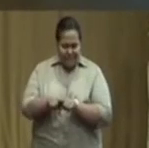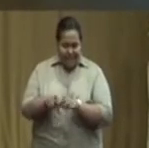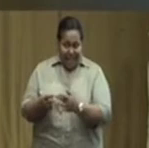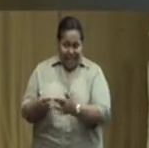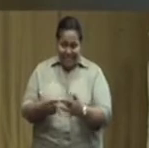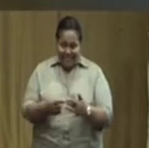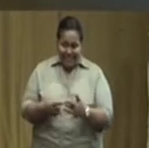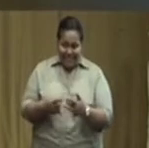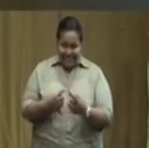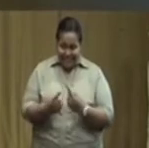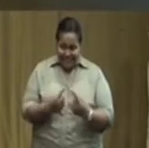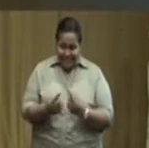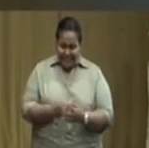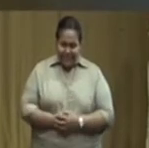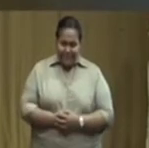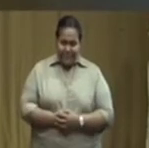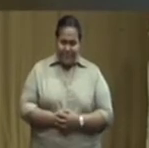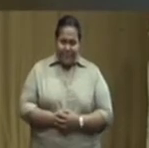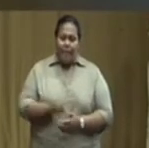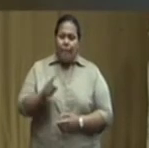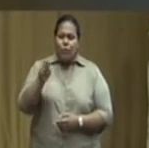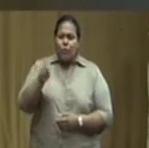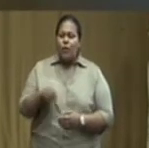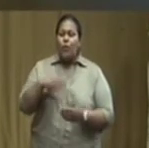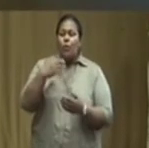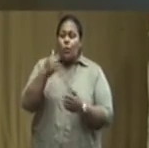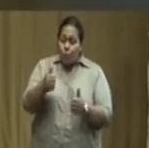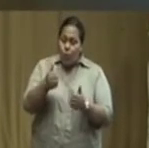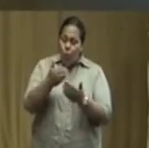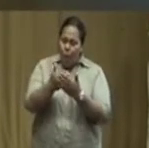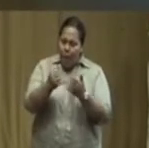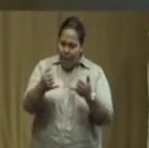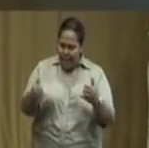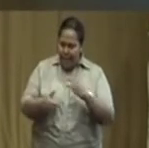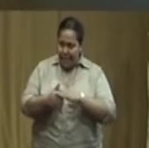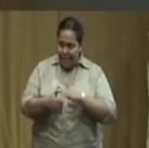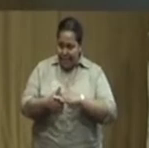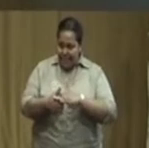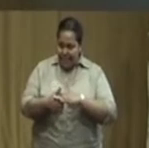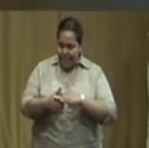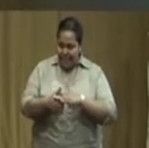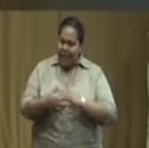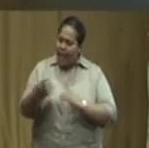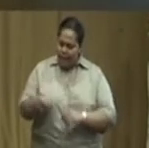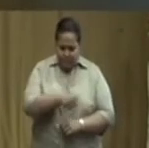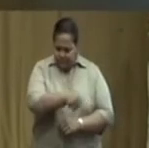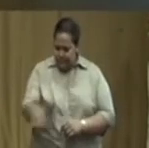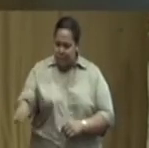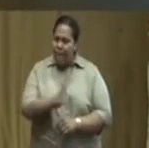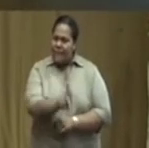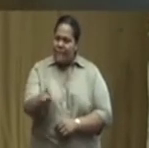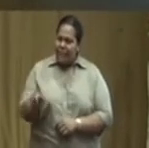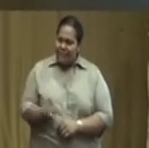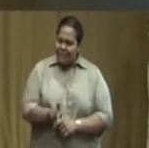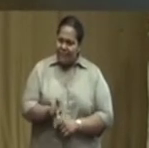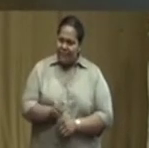begin with, it requires good online access, which is by no means a given across the Pacific, even for students who we've